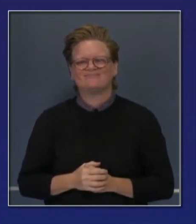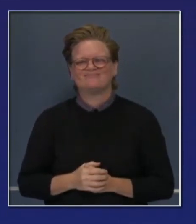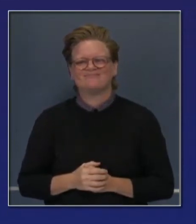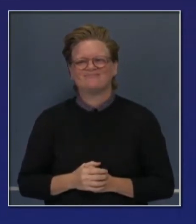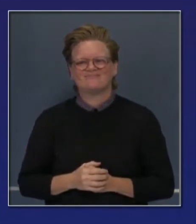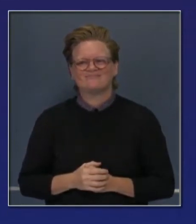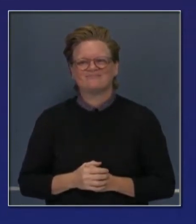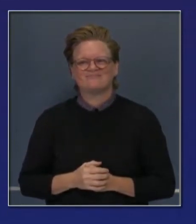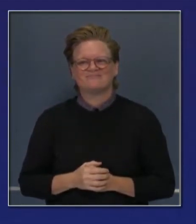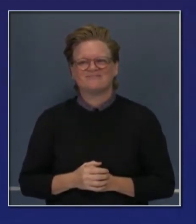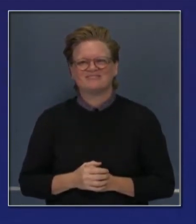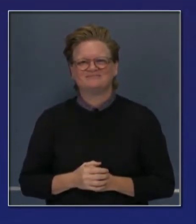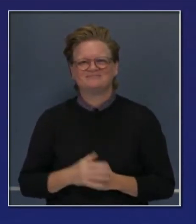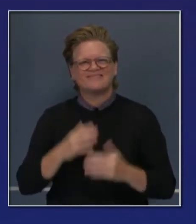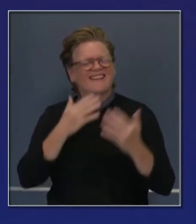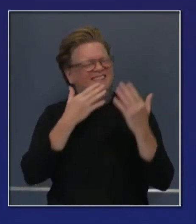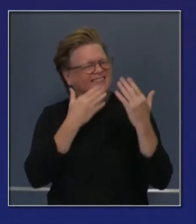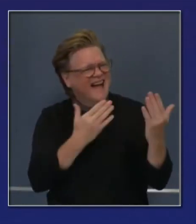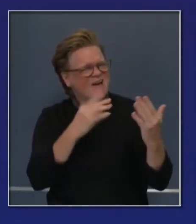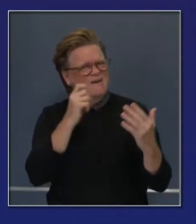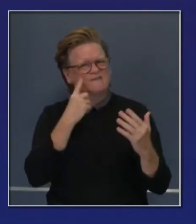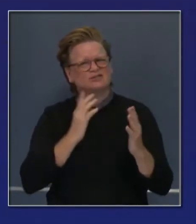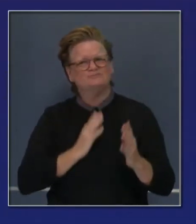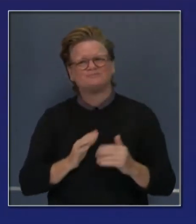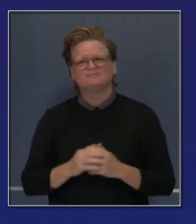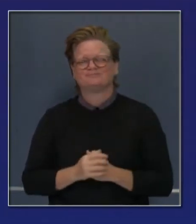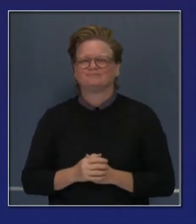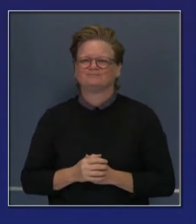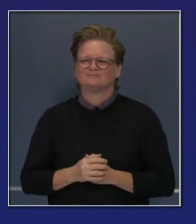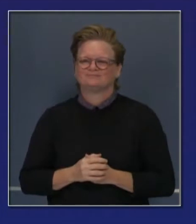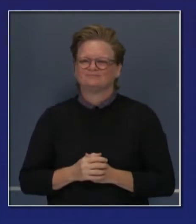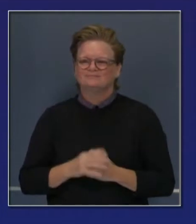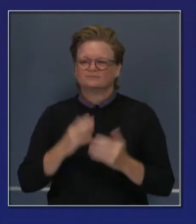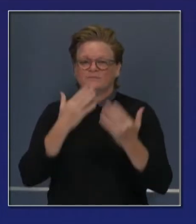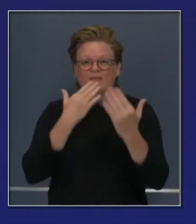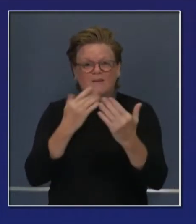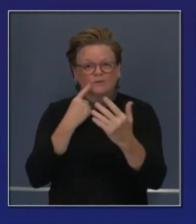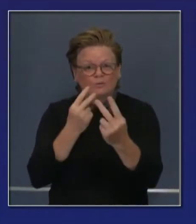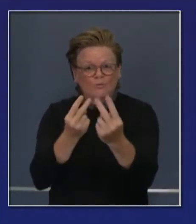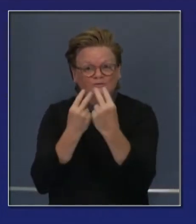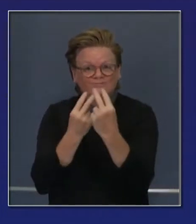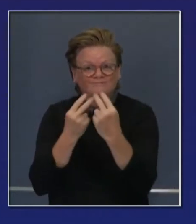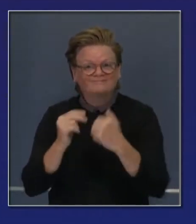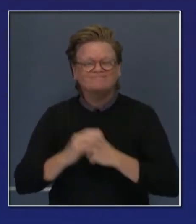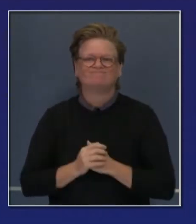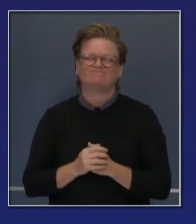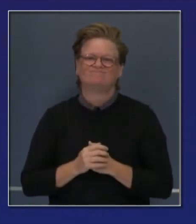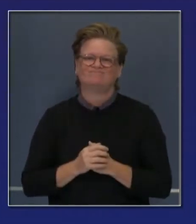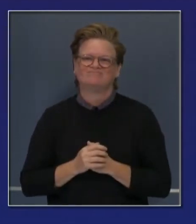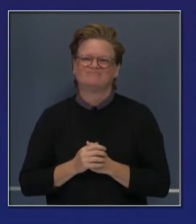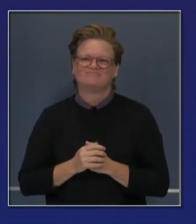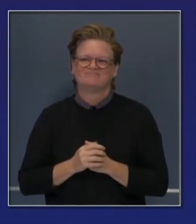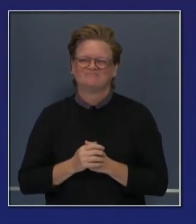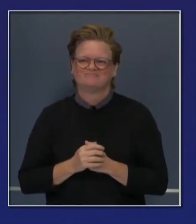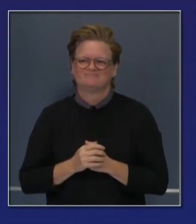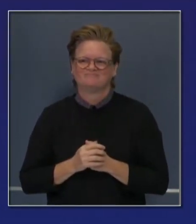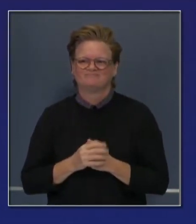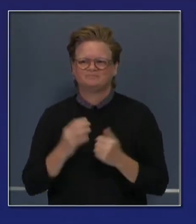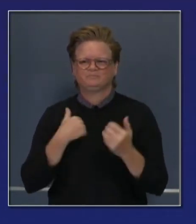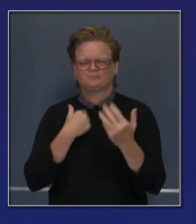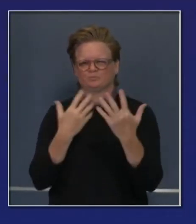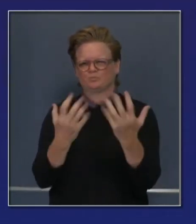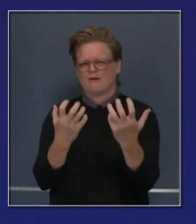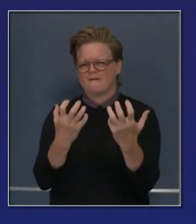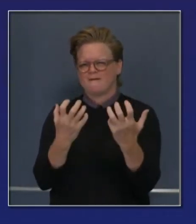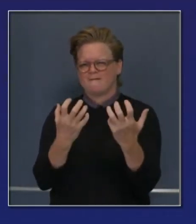Thank you, Governor. And thank you all for tuning in. I want to pick up where the governor left off and just talk about this slide